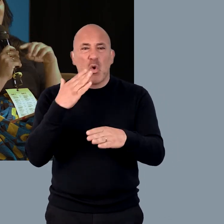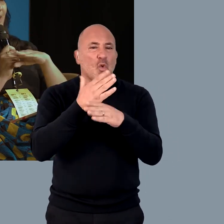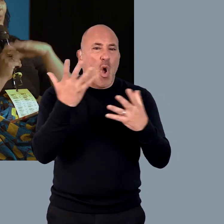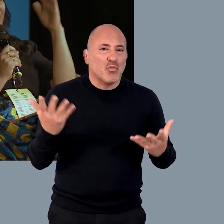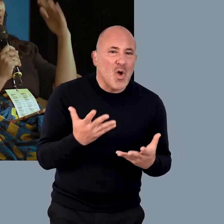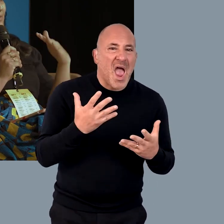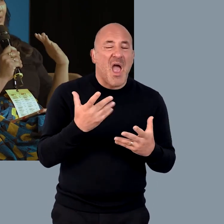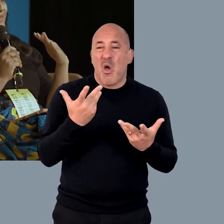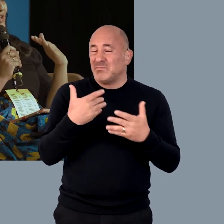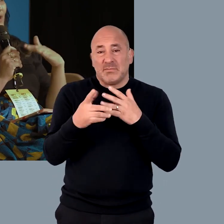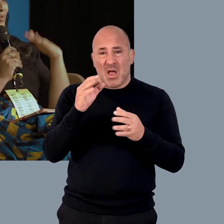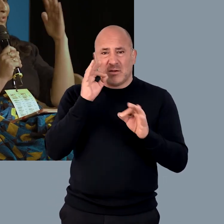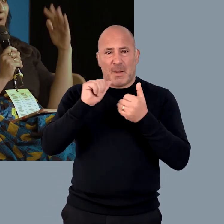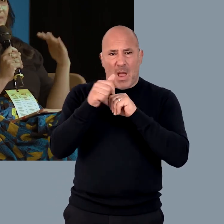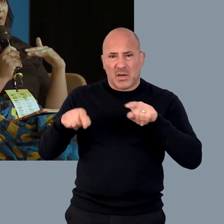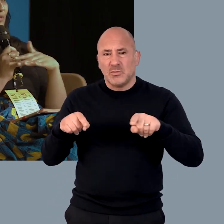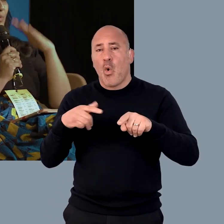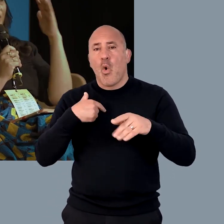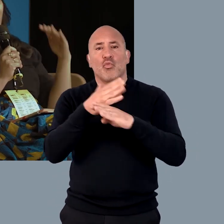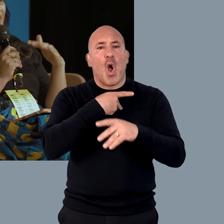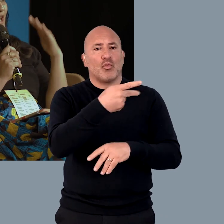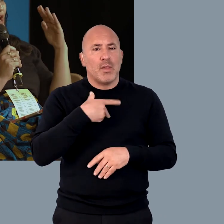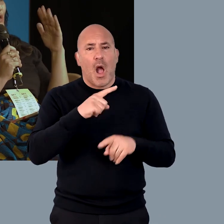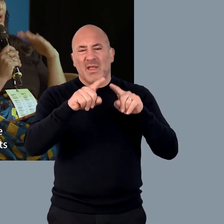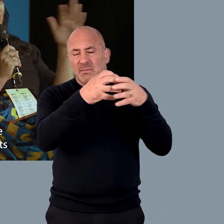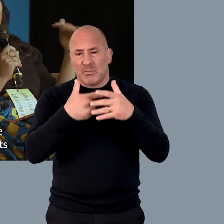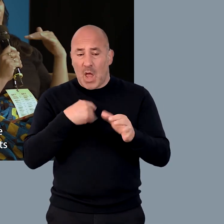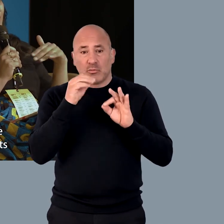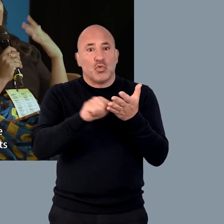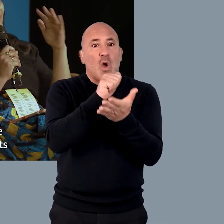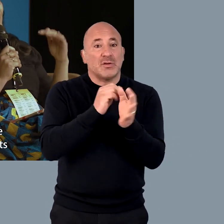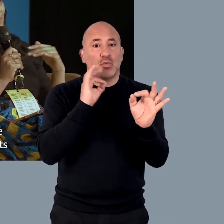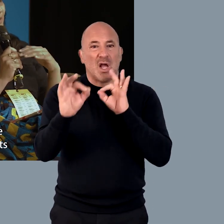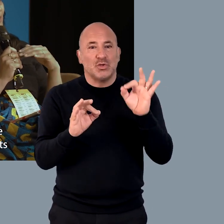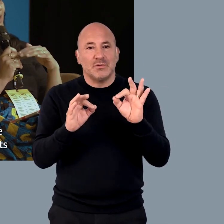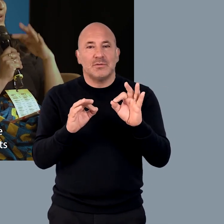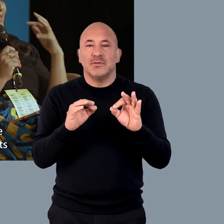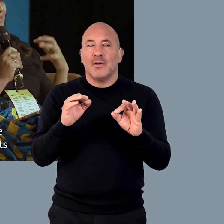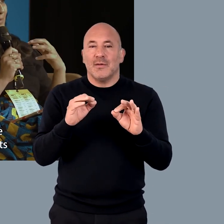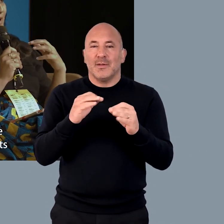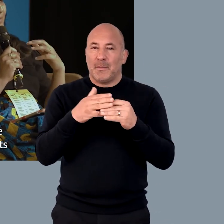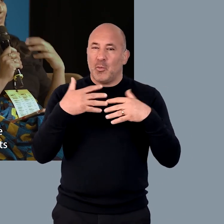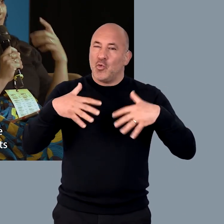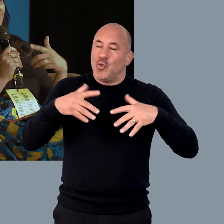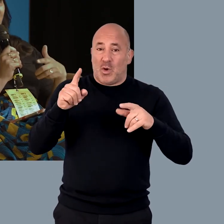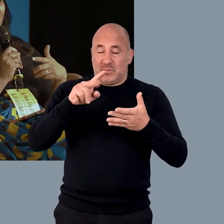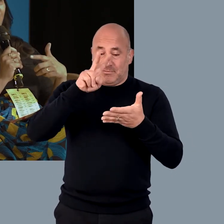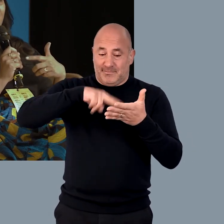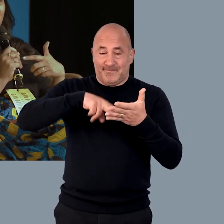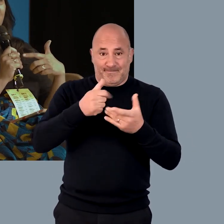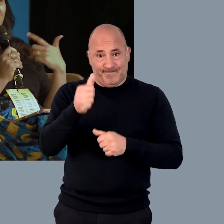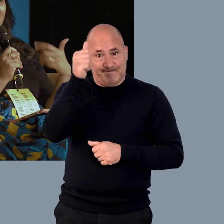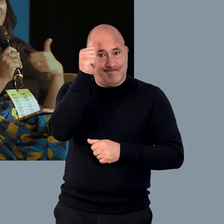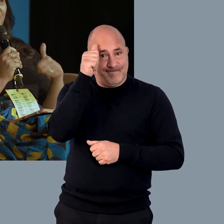because it doesn't matter where you are in an organisation or if you're by yourself or where you work, you can ask your partners and the people that you work with and other departments the